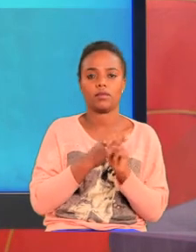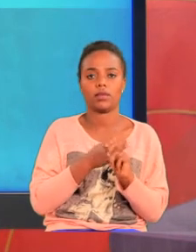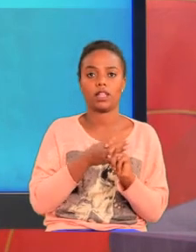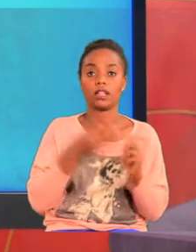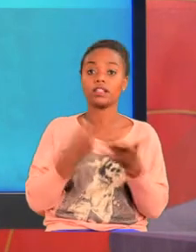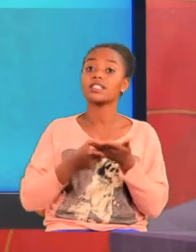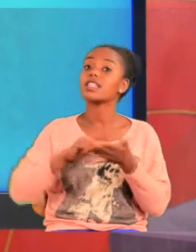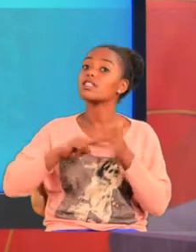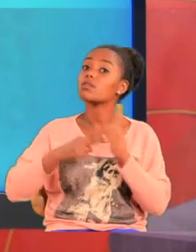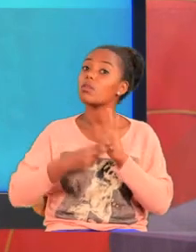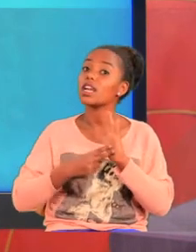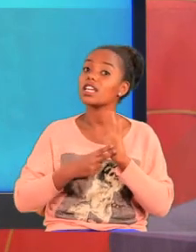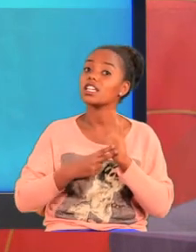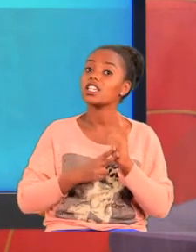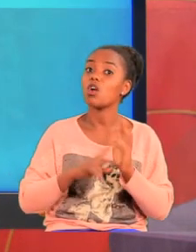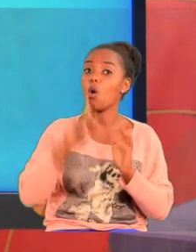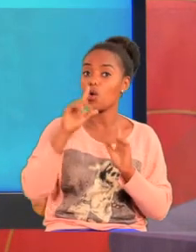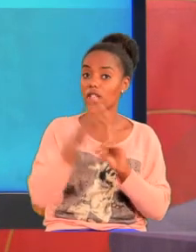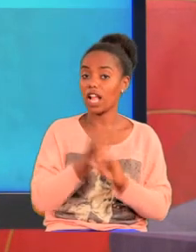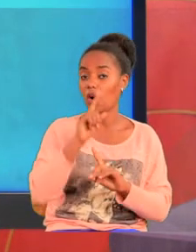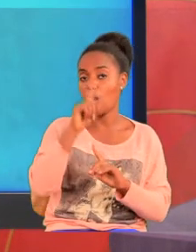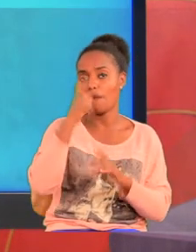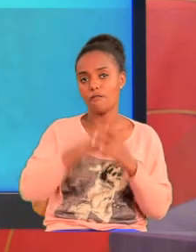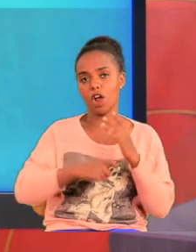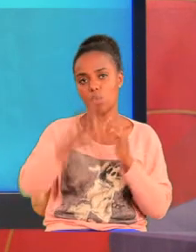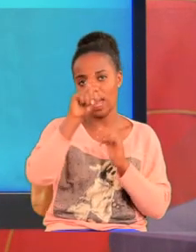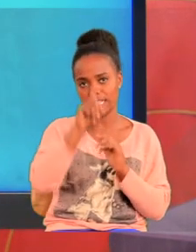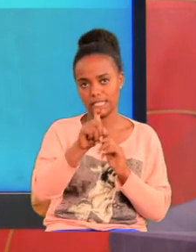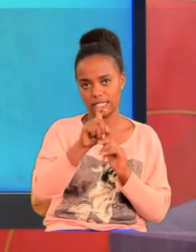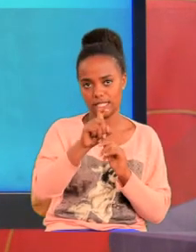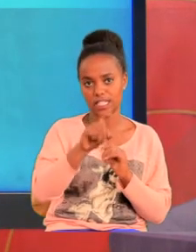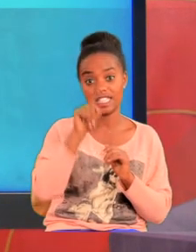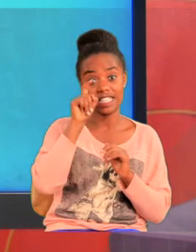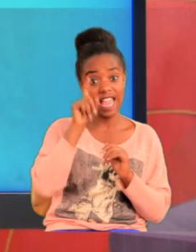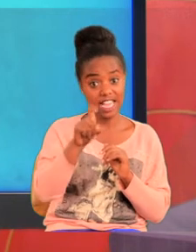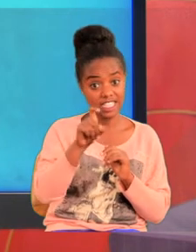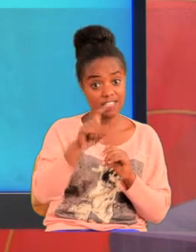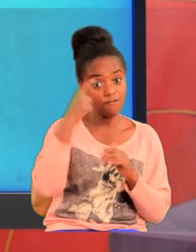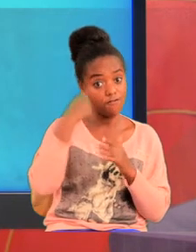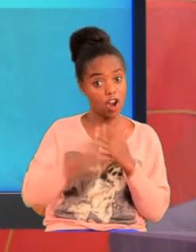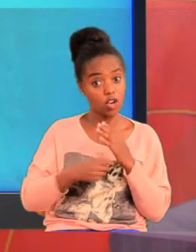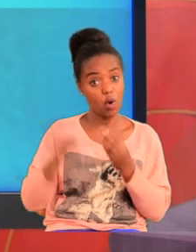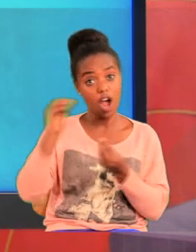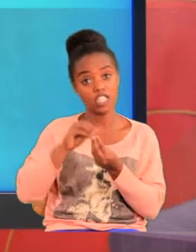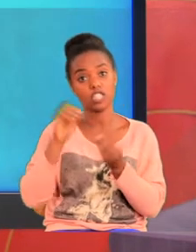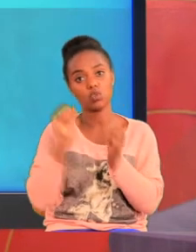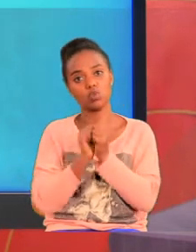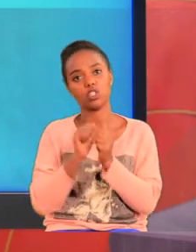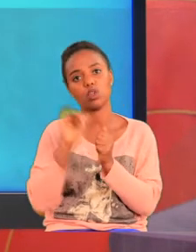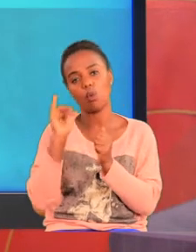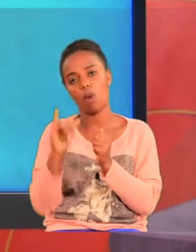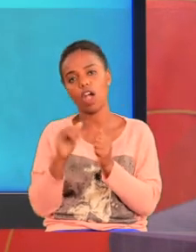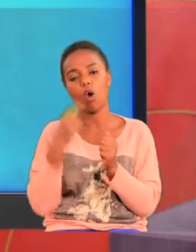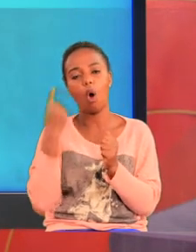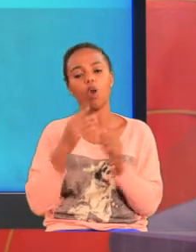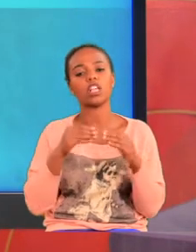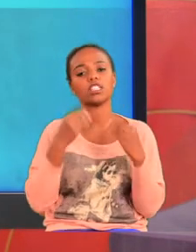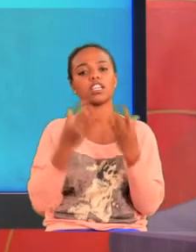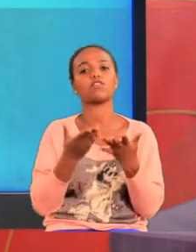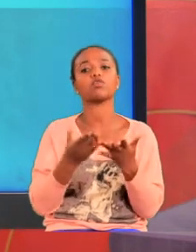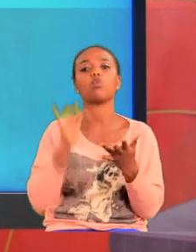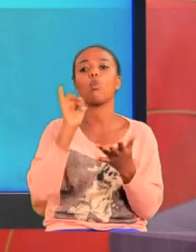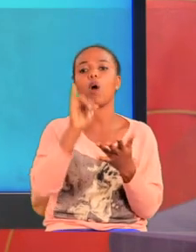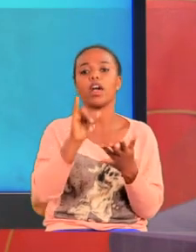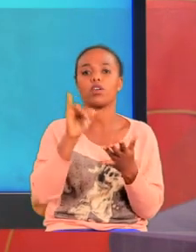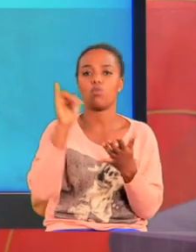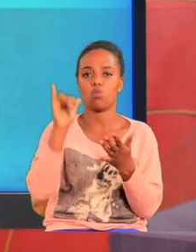That means, take one value of x here, that value added with y always gives you y for